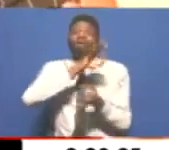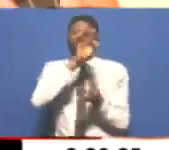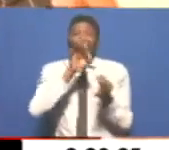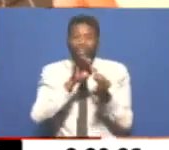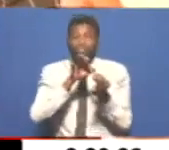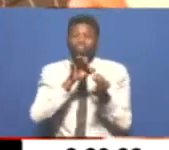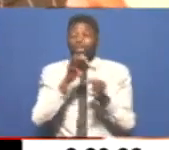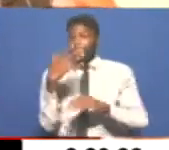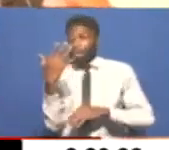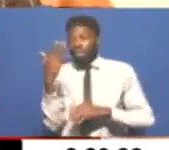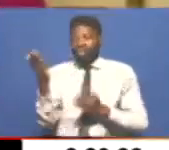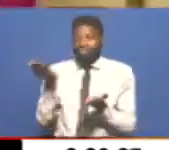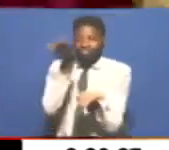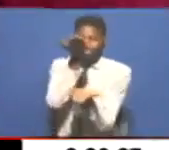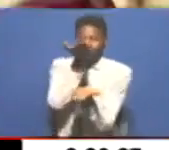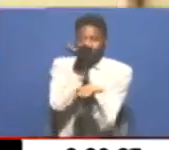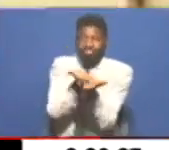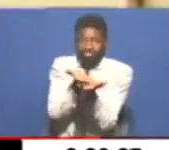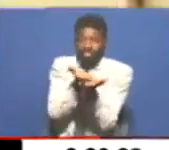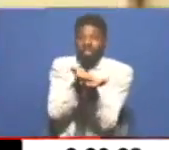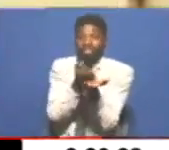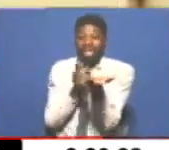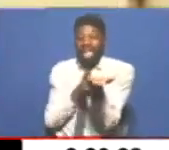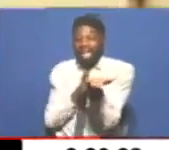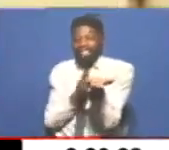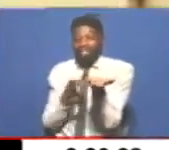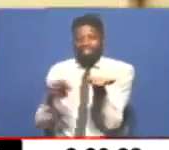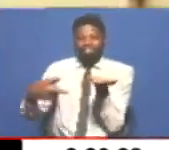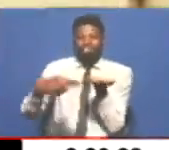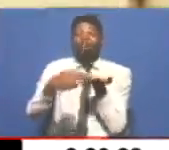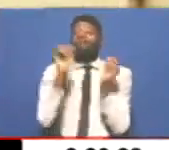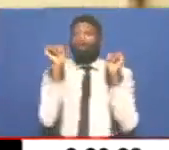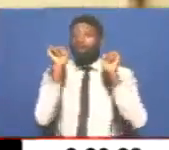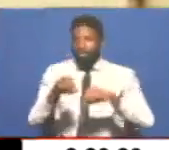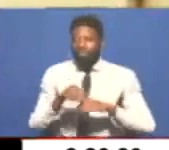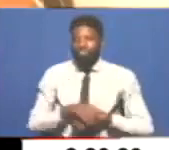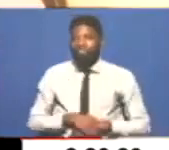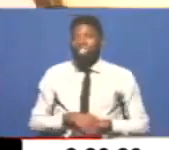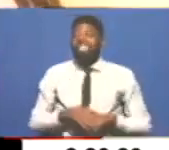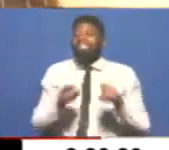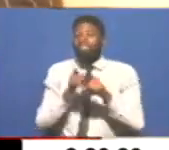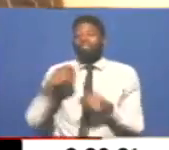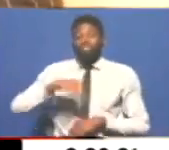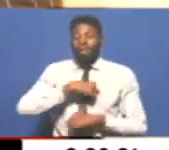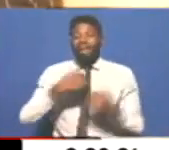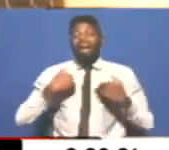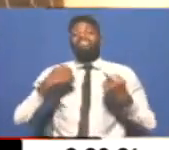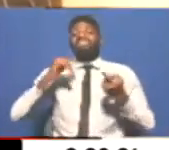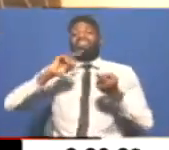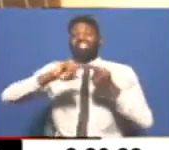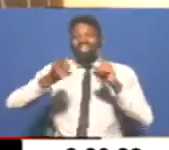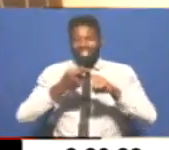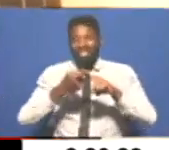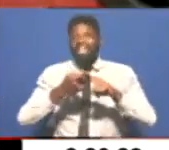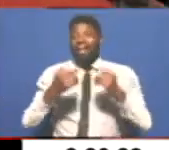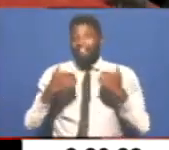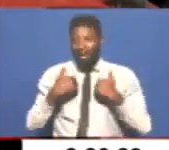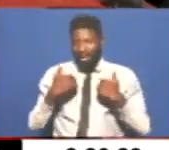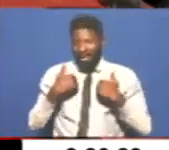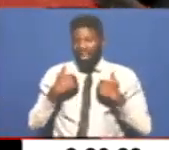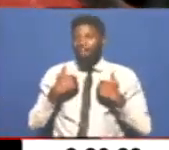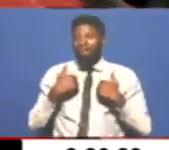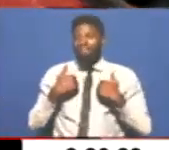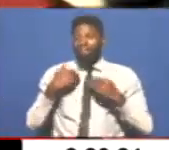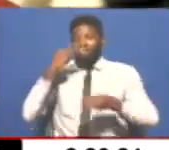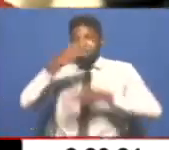on the fabric to cut the whole suit. For made to measure, we use the standard measurements that we've taken, cut the fabric, then after cutting,